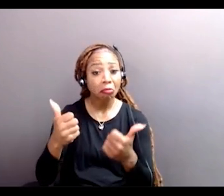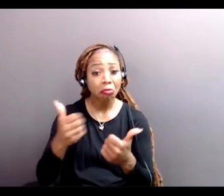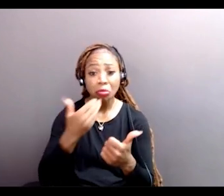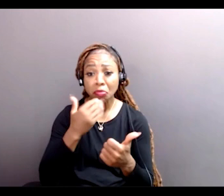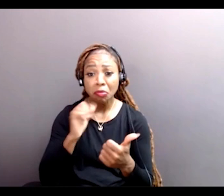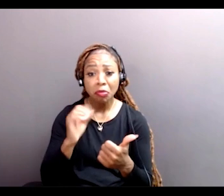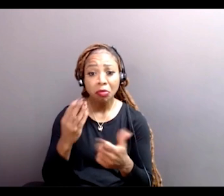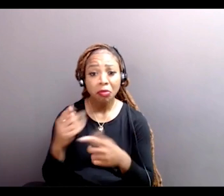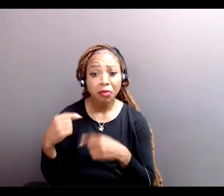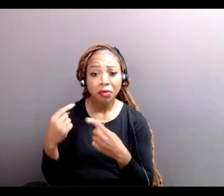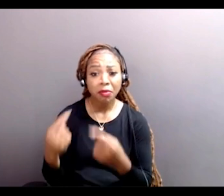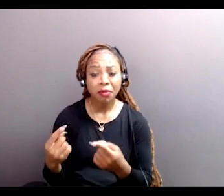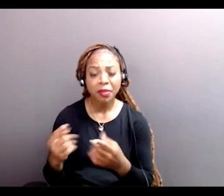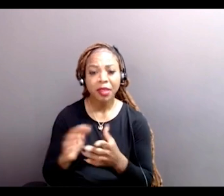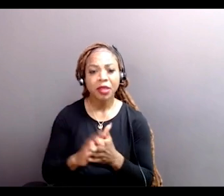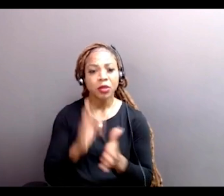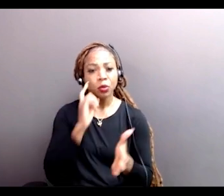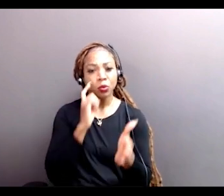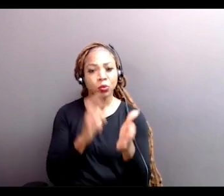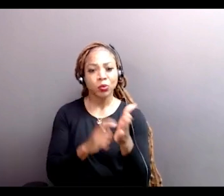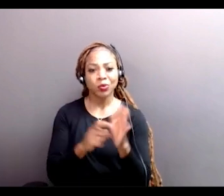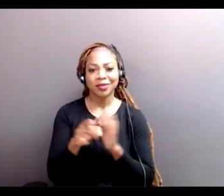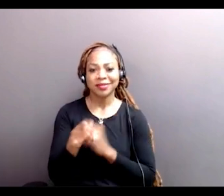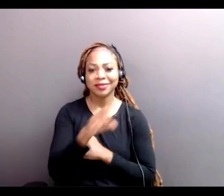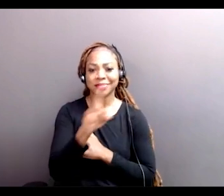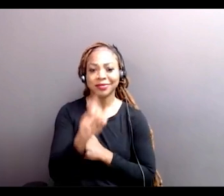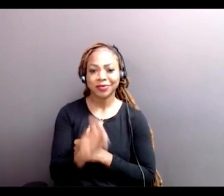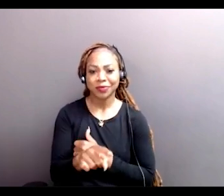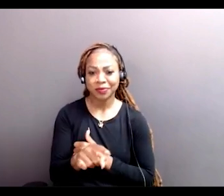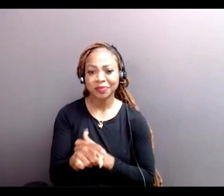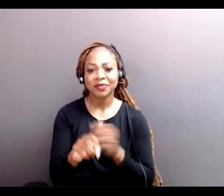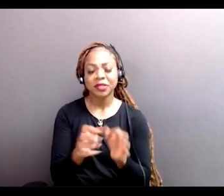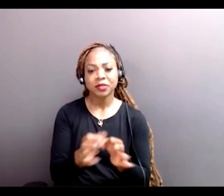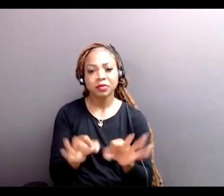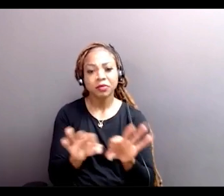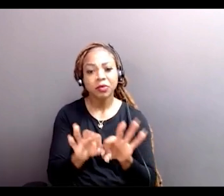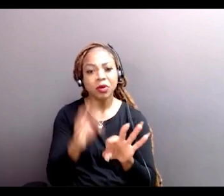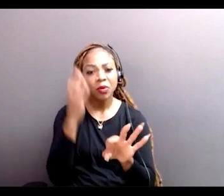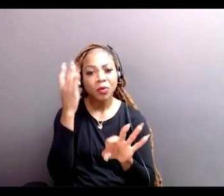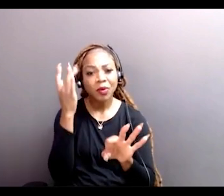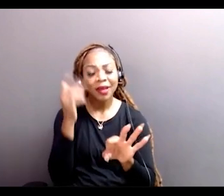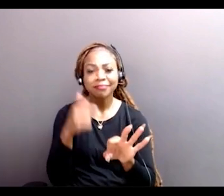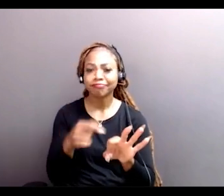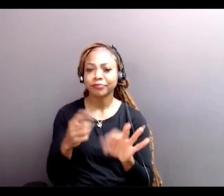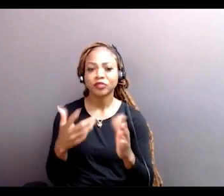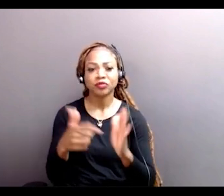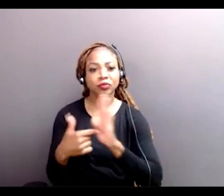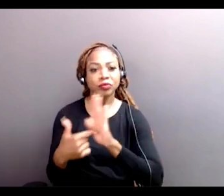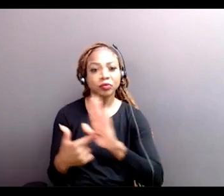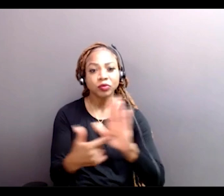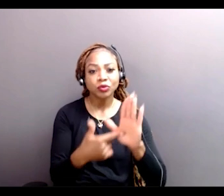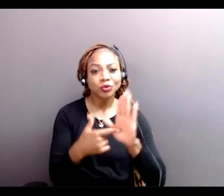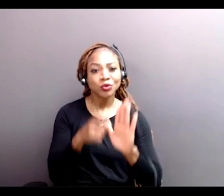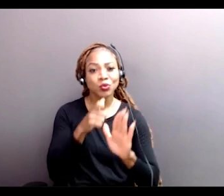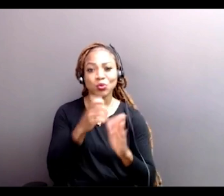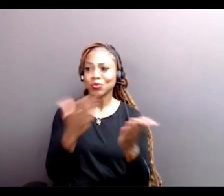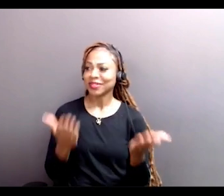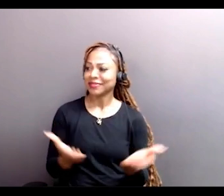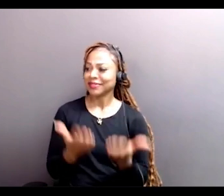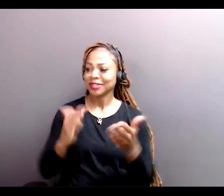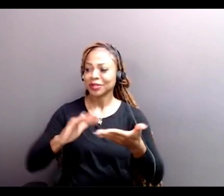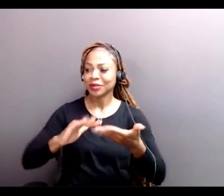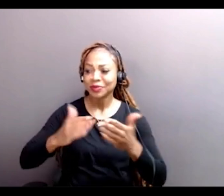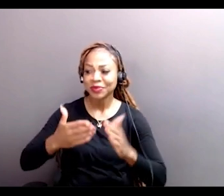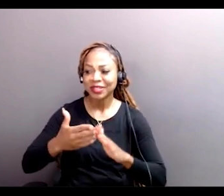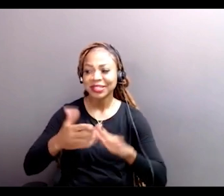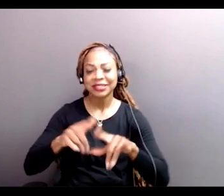This is great. So you'll see this question, as I said before, is important because what it does is it demonstrates for us who's in the community